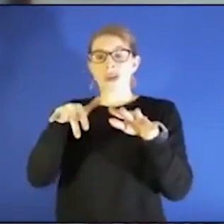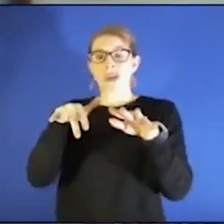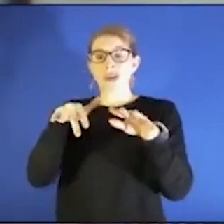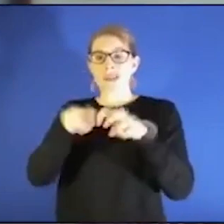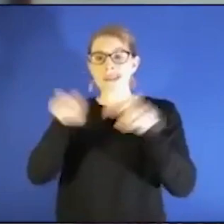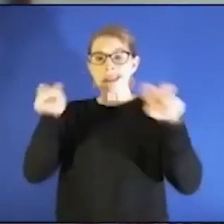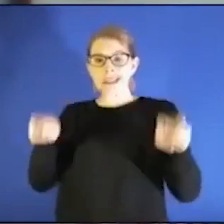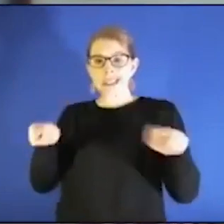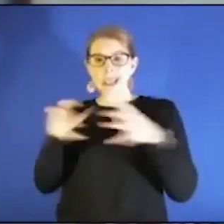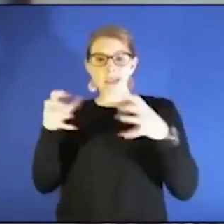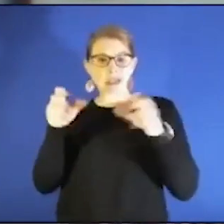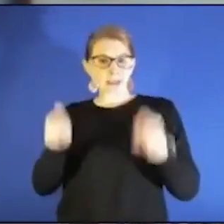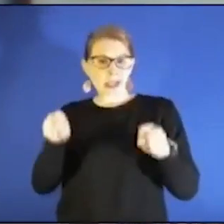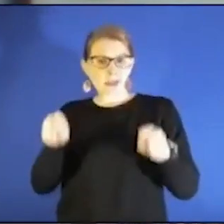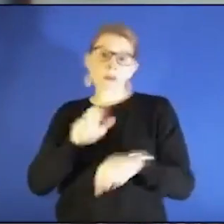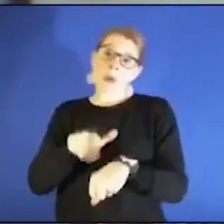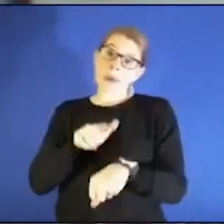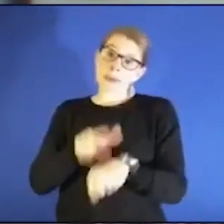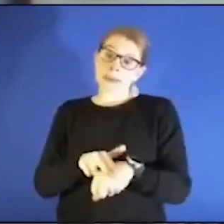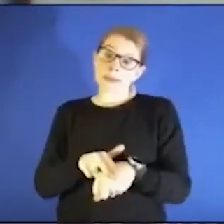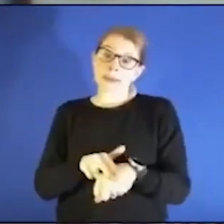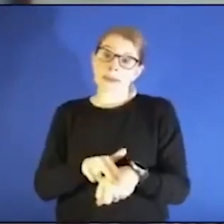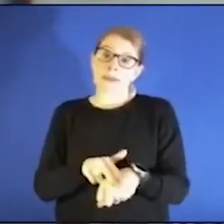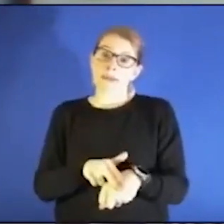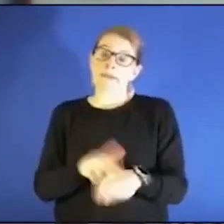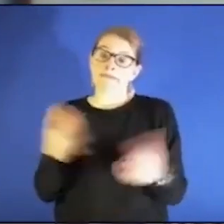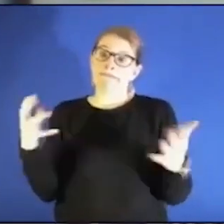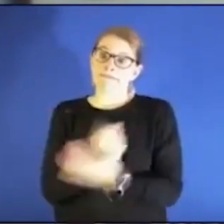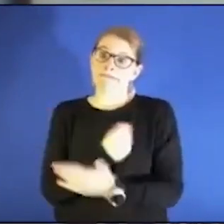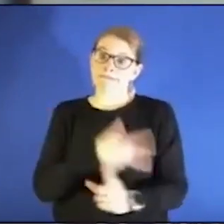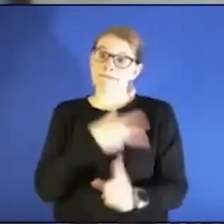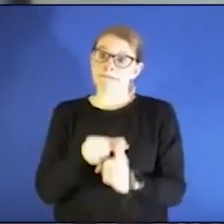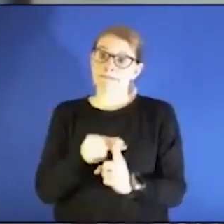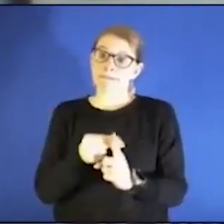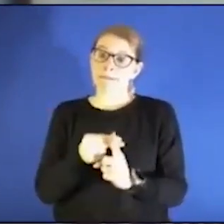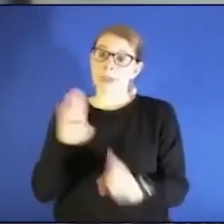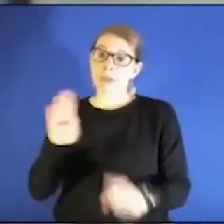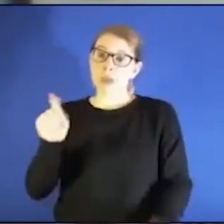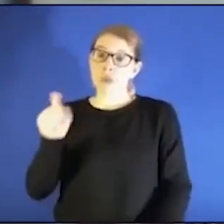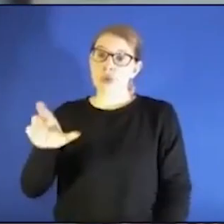possible. Of course, everybody get the vaccination and the booster.